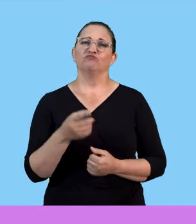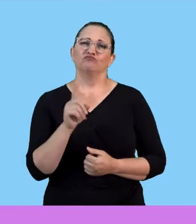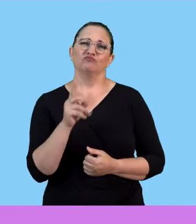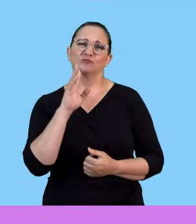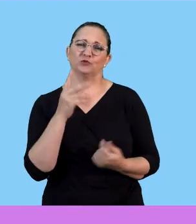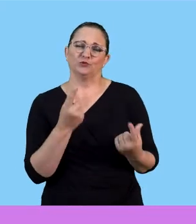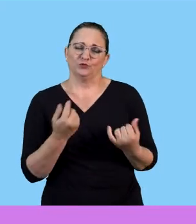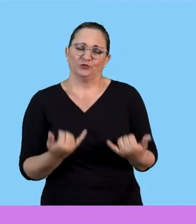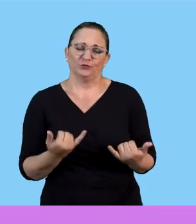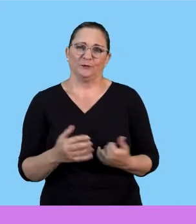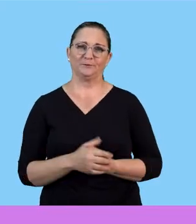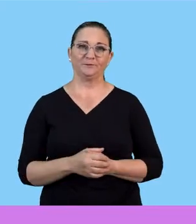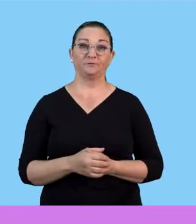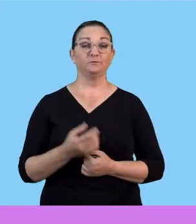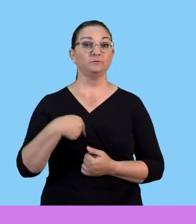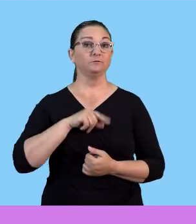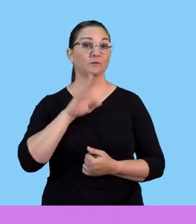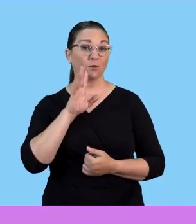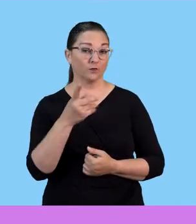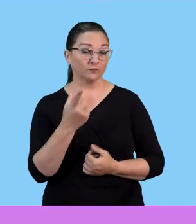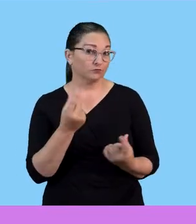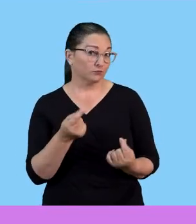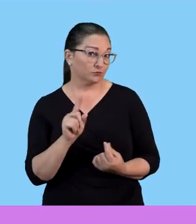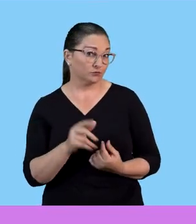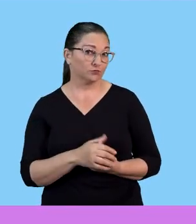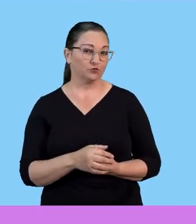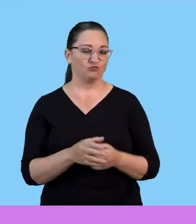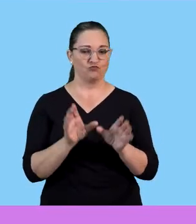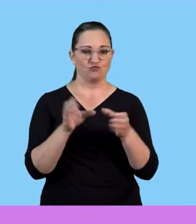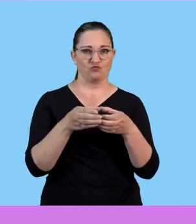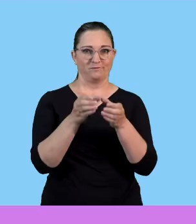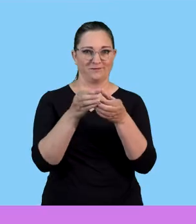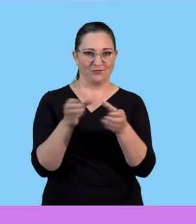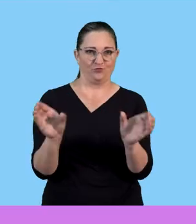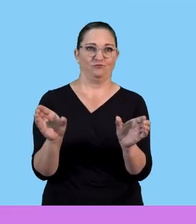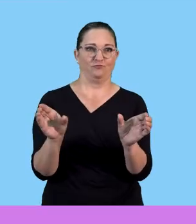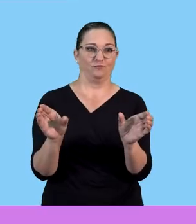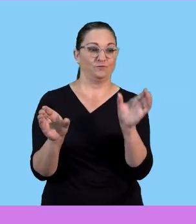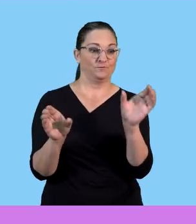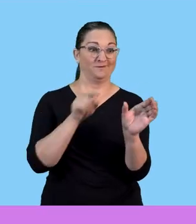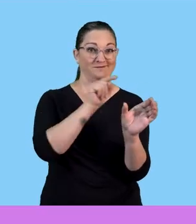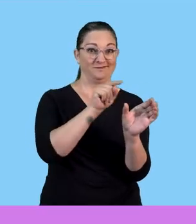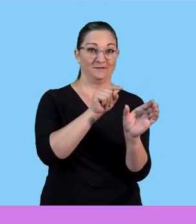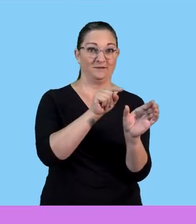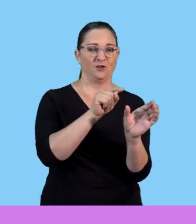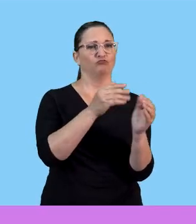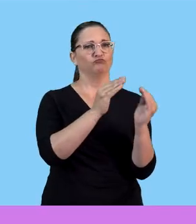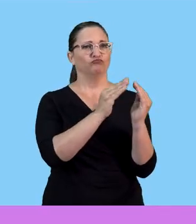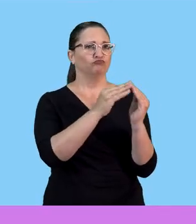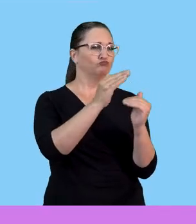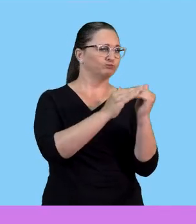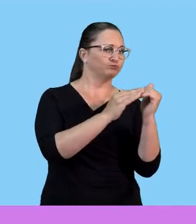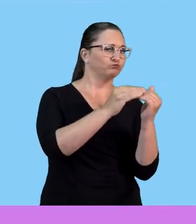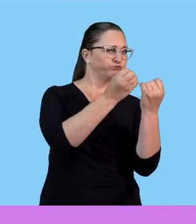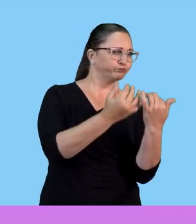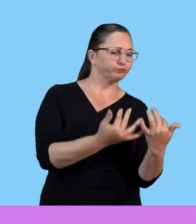What are we going to do today? We are going to look at two groups. The first one is going to be